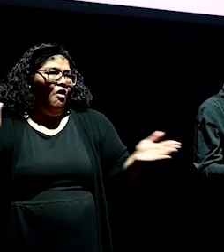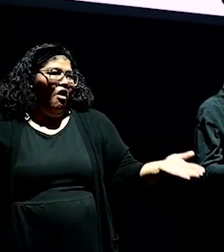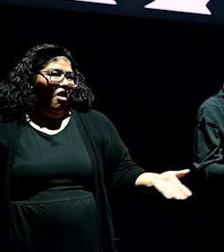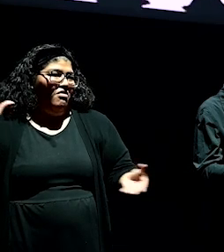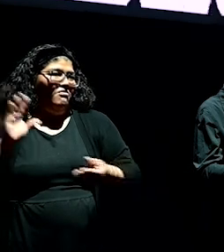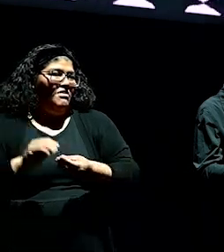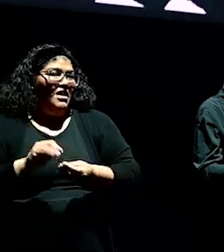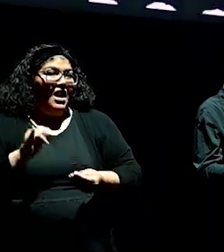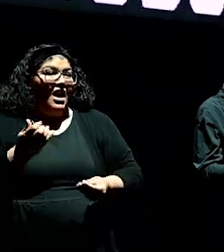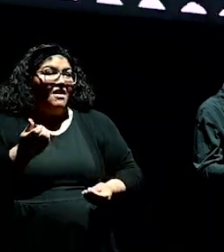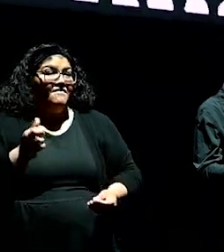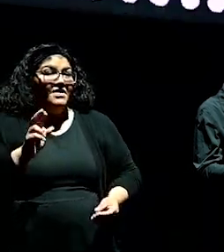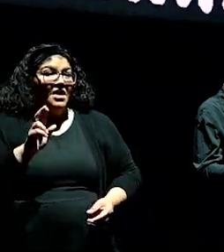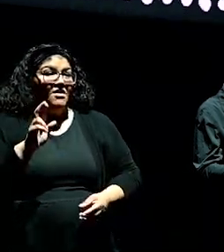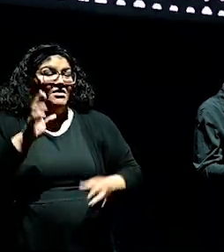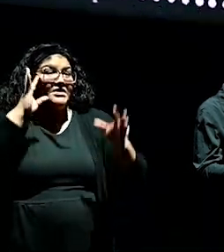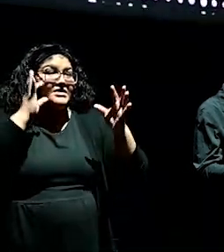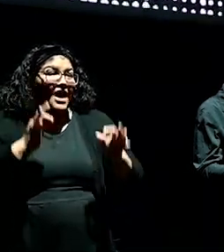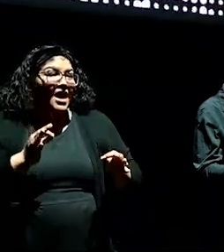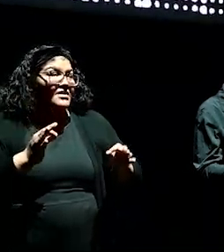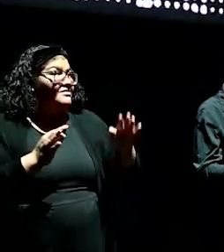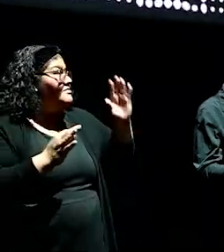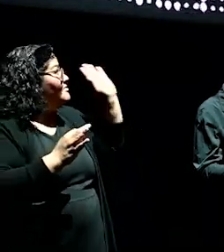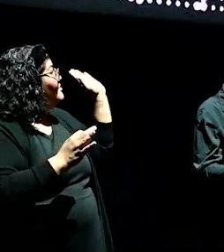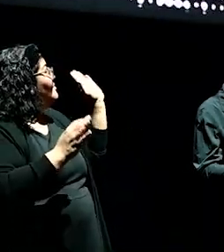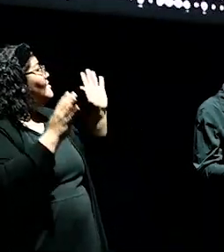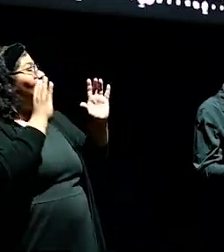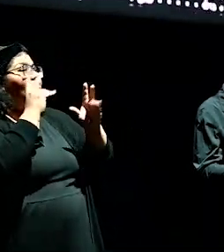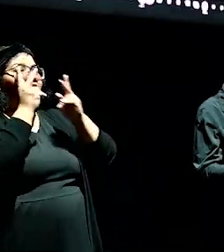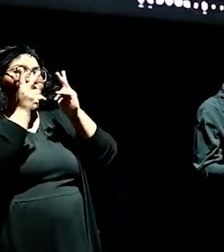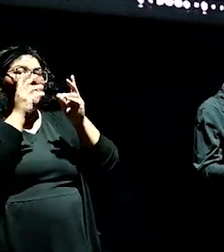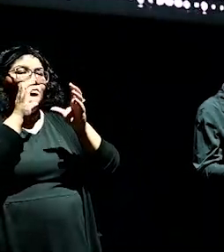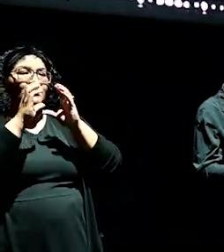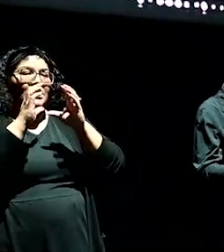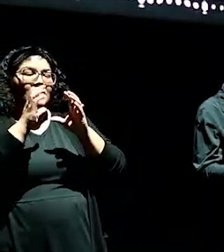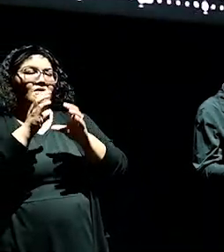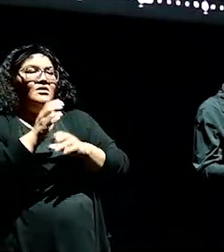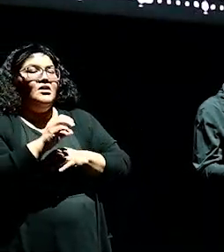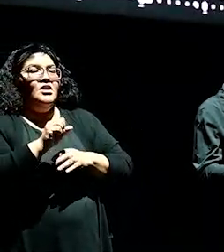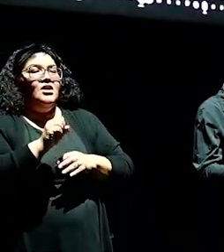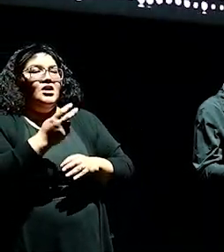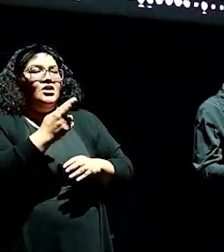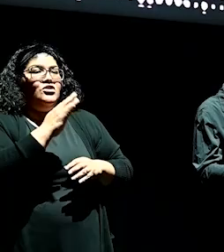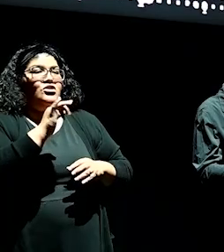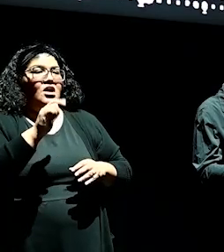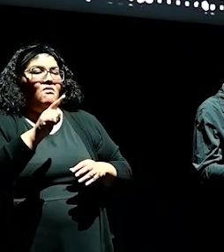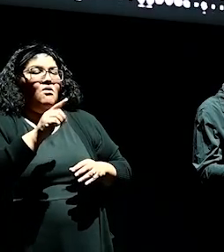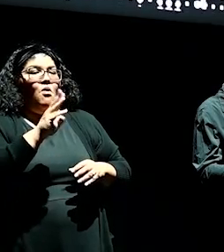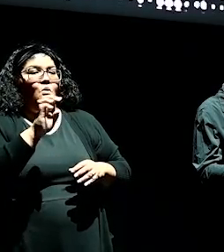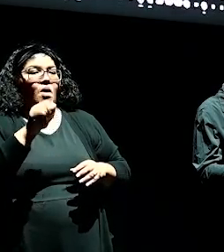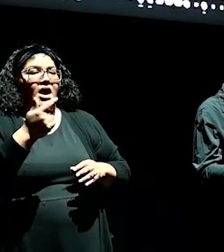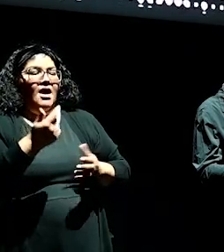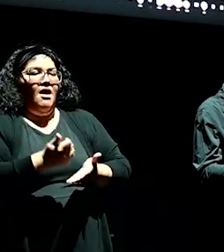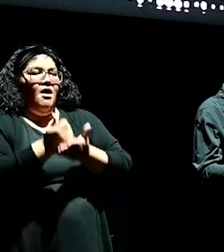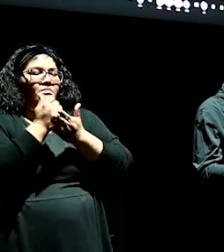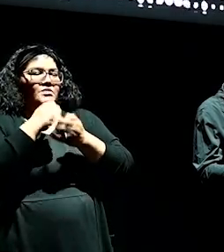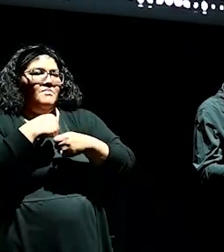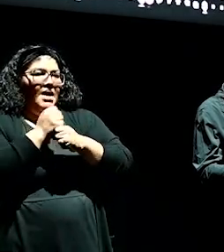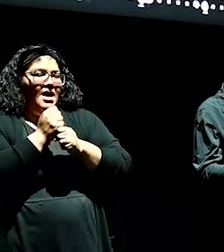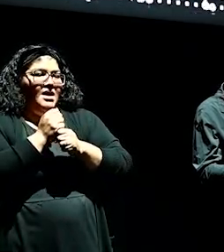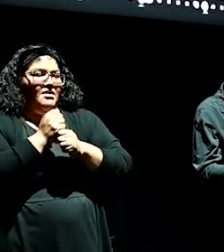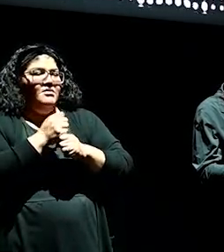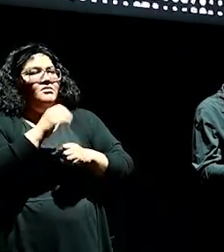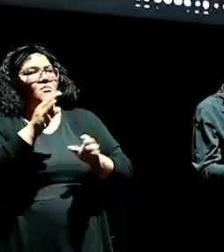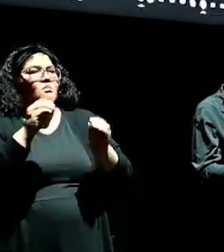lecture, Javier engaged visual communications master's student Cheryl Wang to help expand this work into the